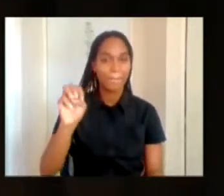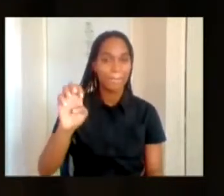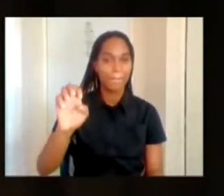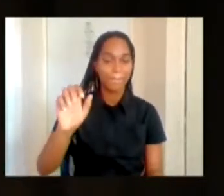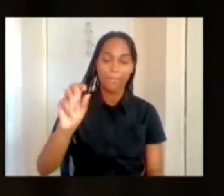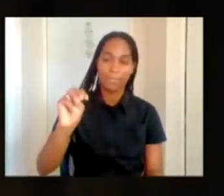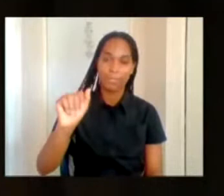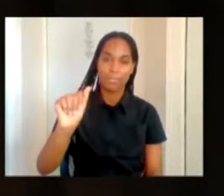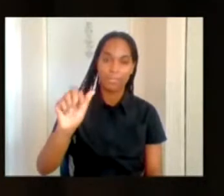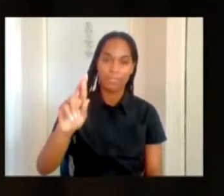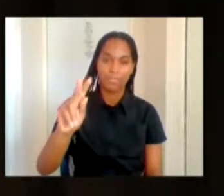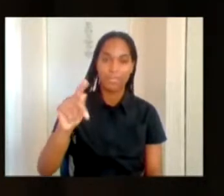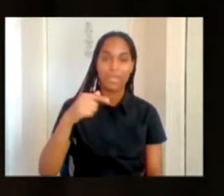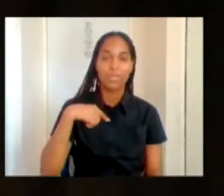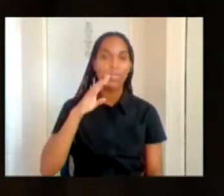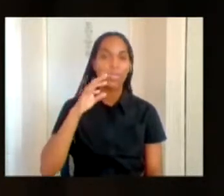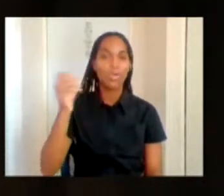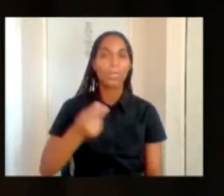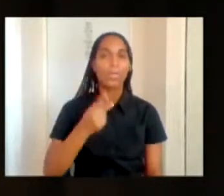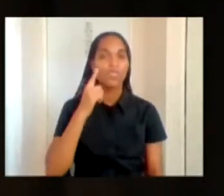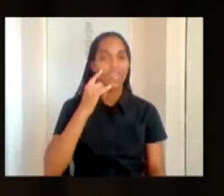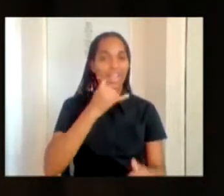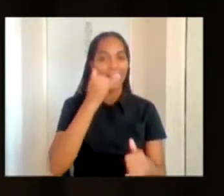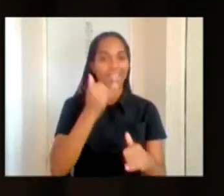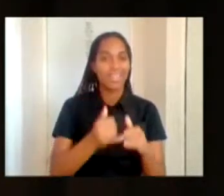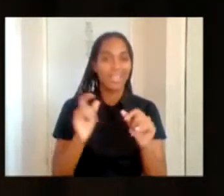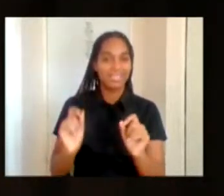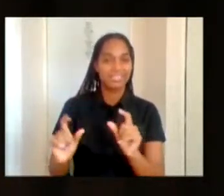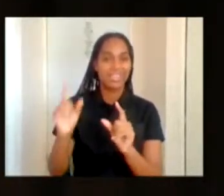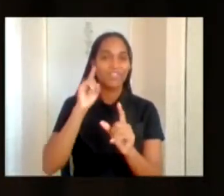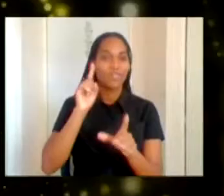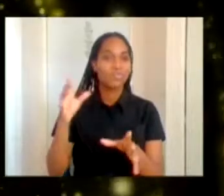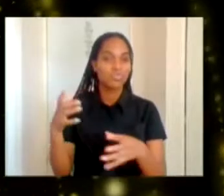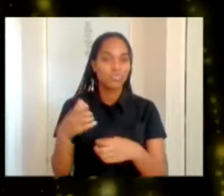will come back for the last slide for summary.